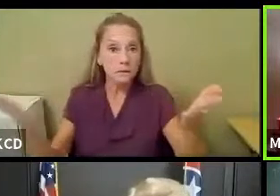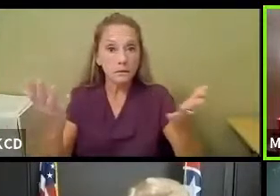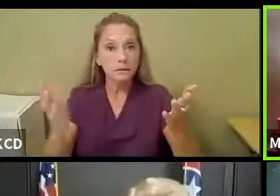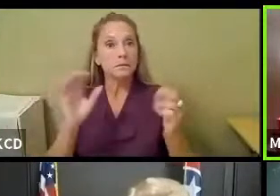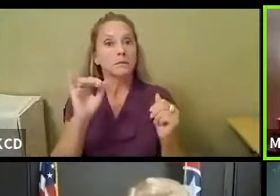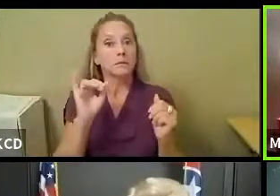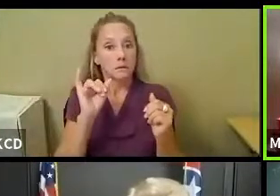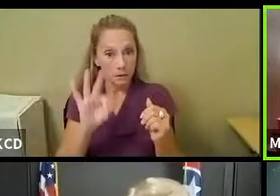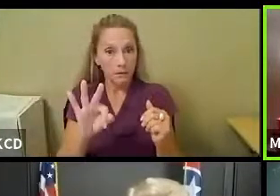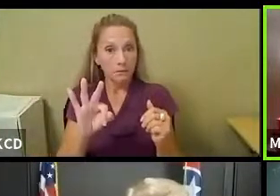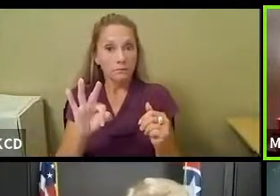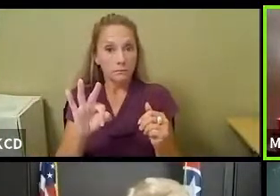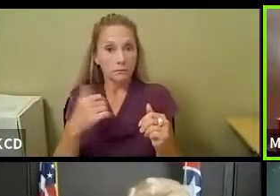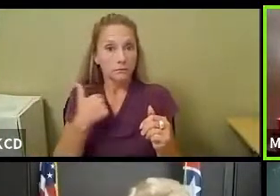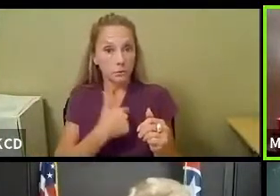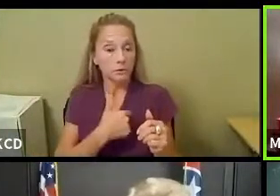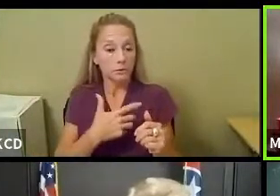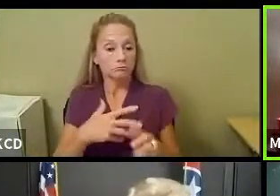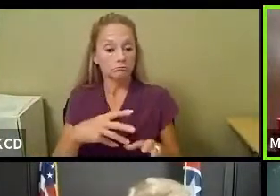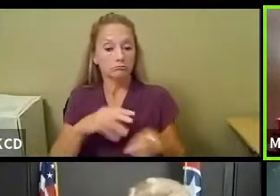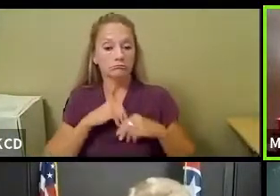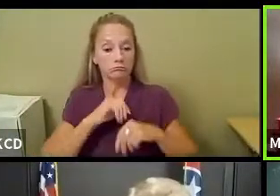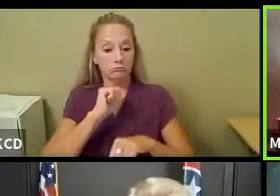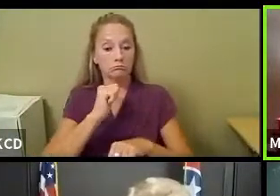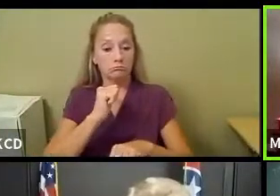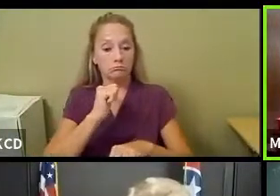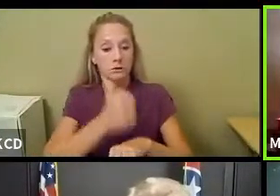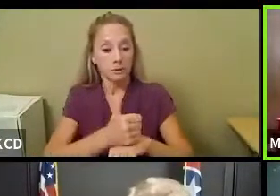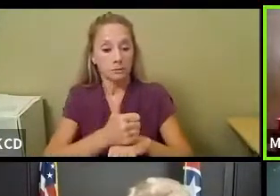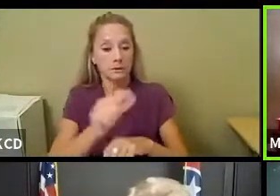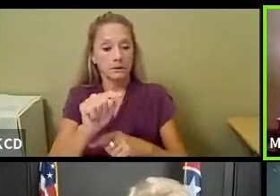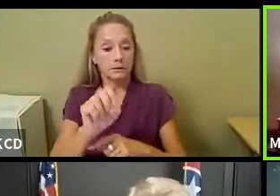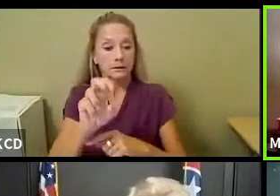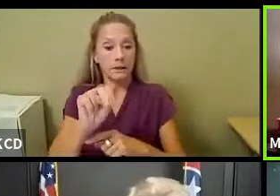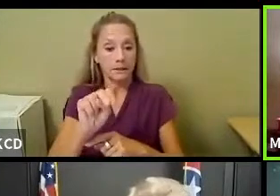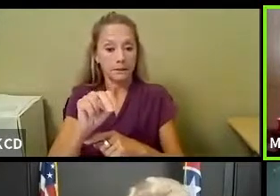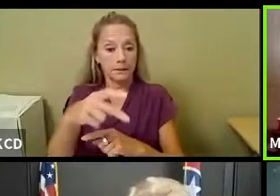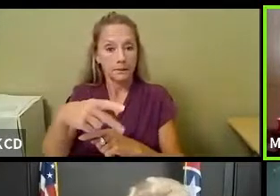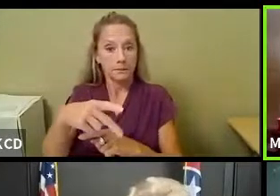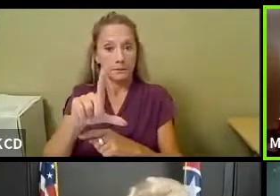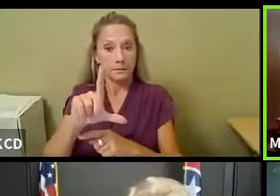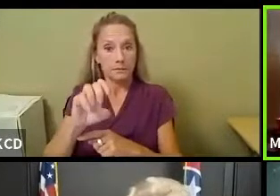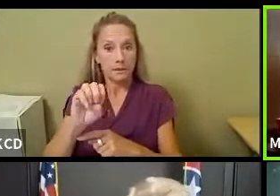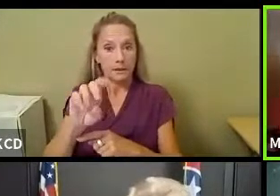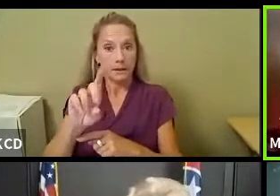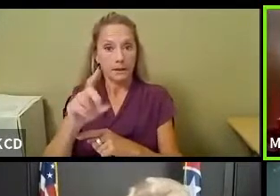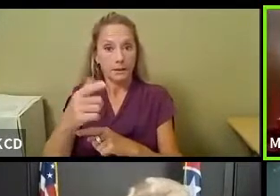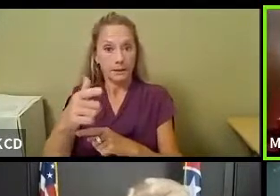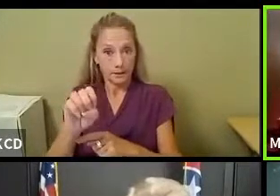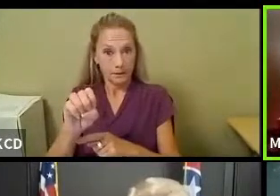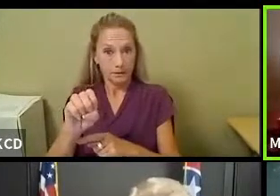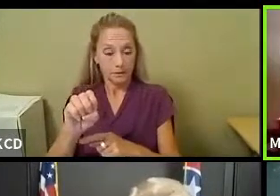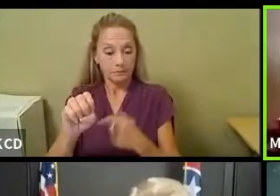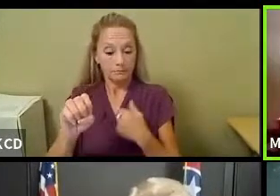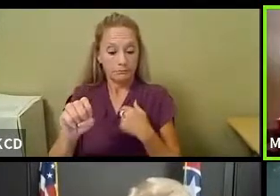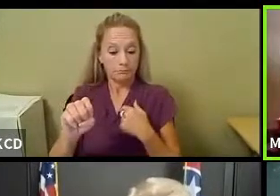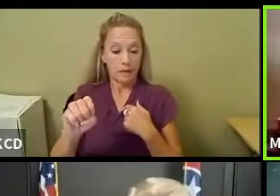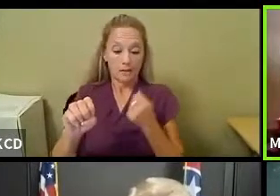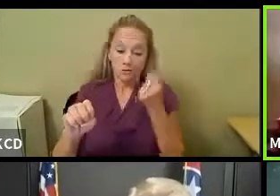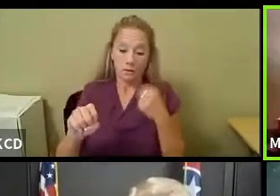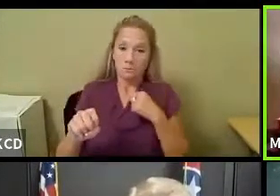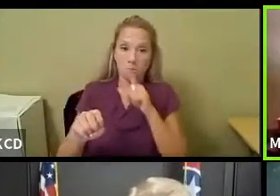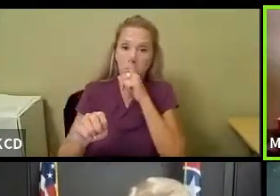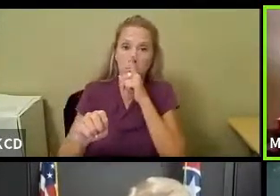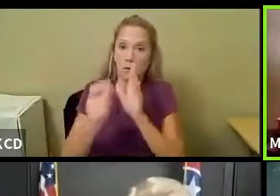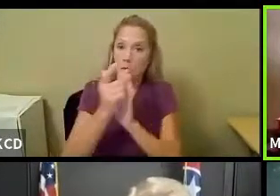have adopted the Tennessee Pledge, then it's my understanding, I'm not a lawyer,